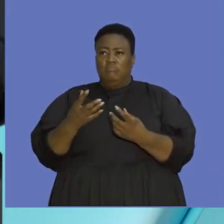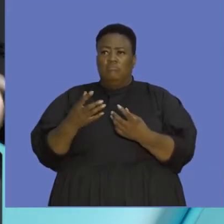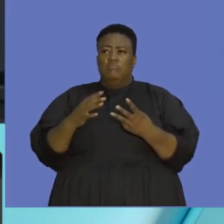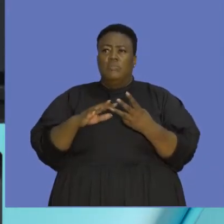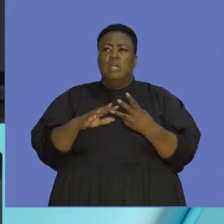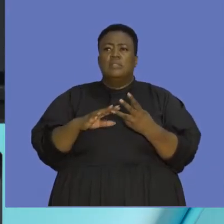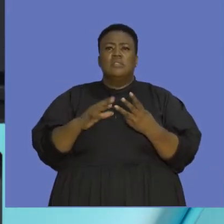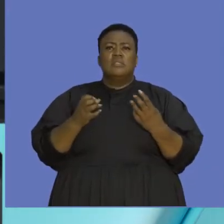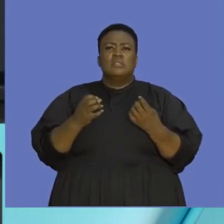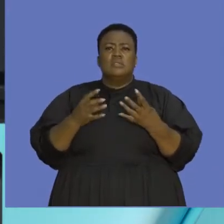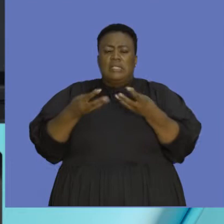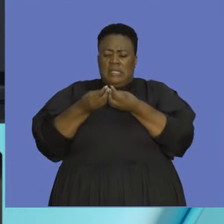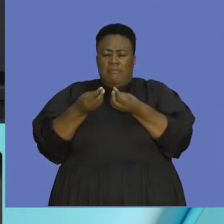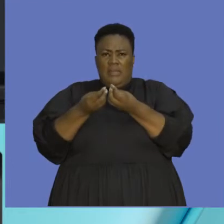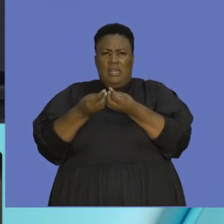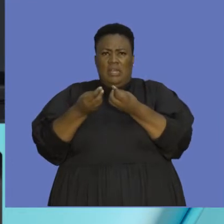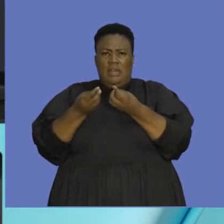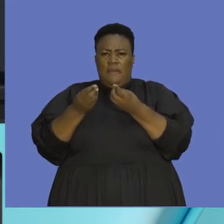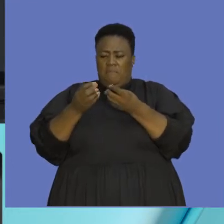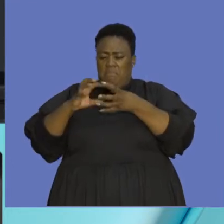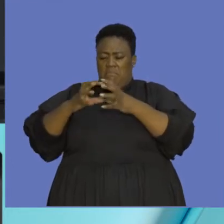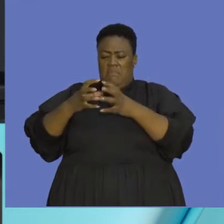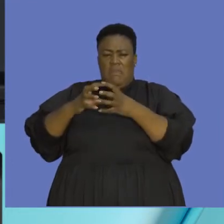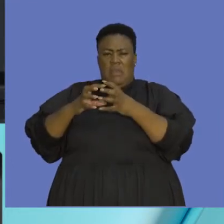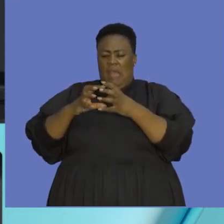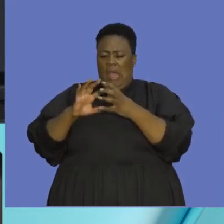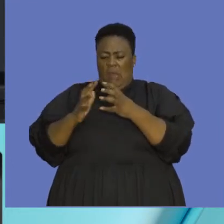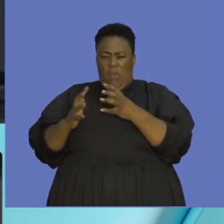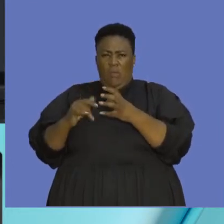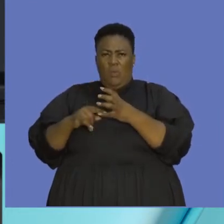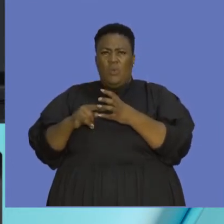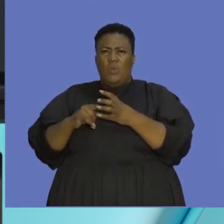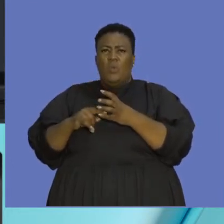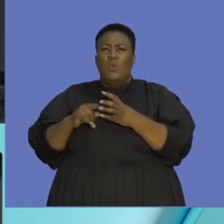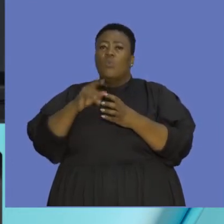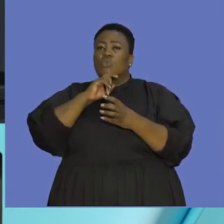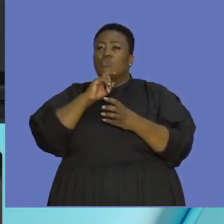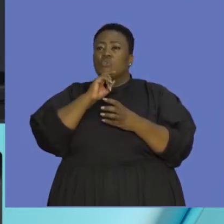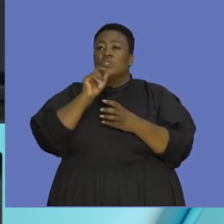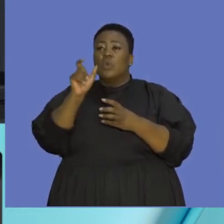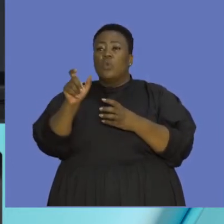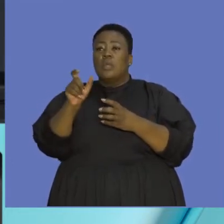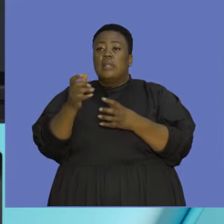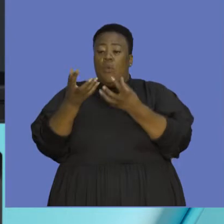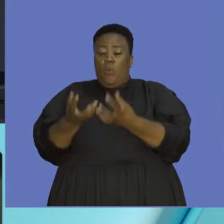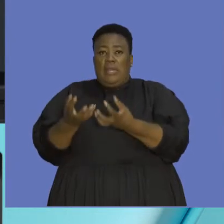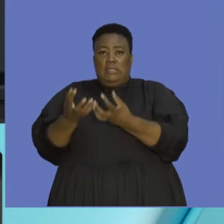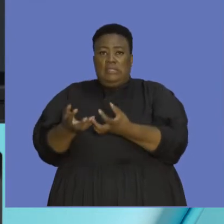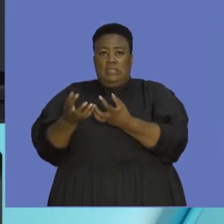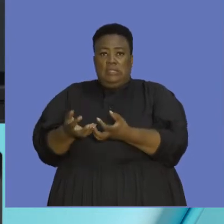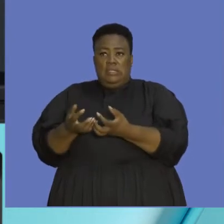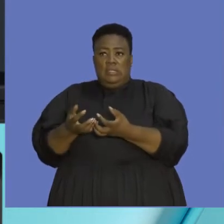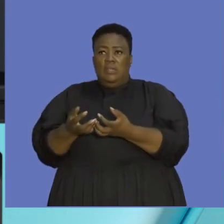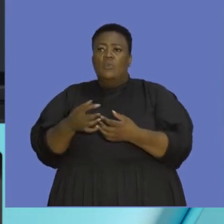Mass is how much matter something's made up of. We use the word weight incorrectly every day because we'll say to